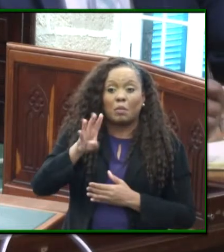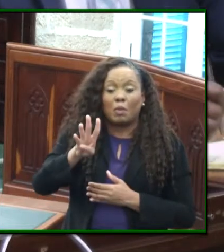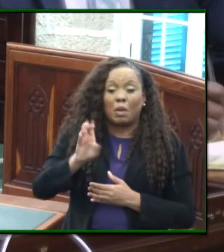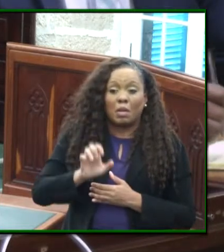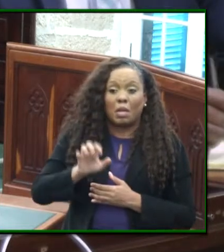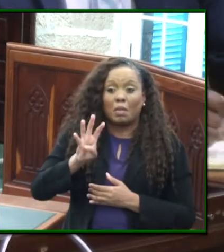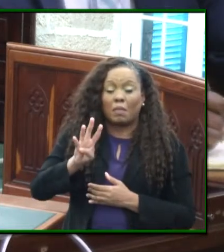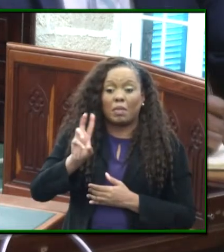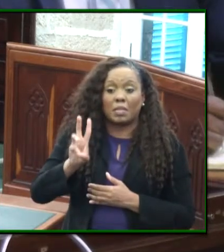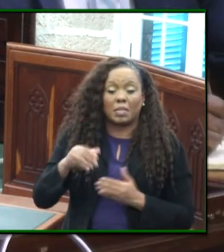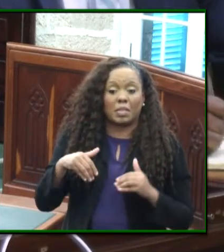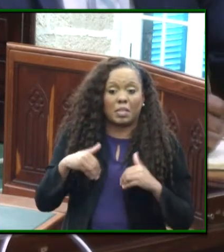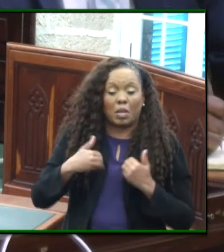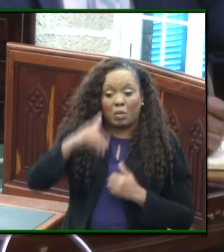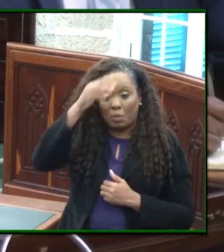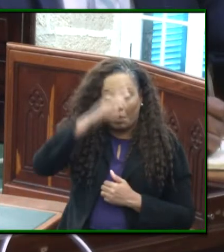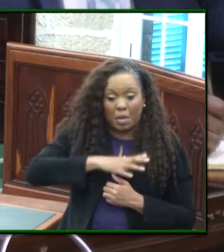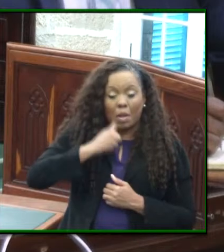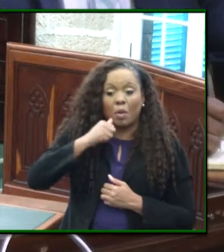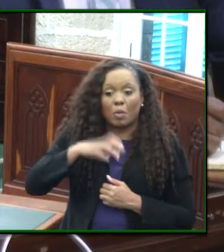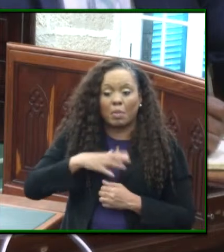1,446 young men and women.